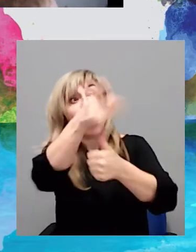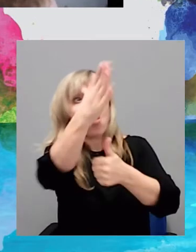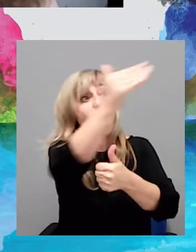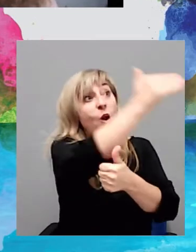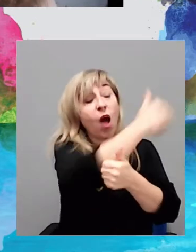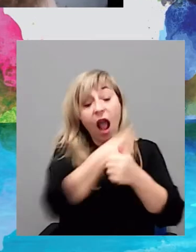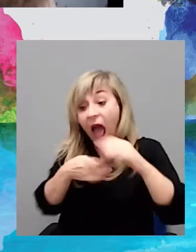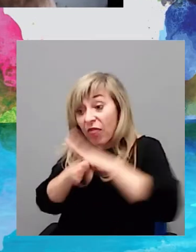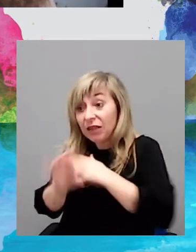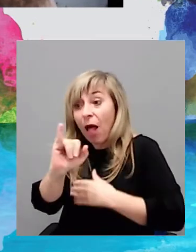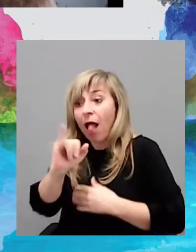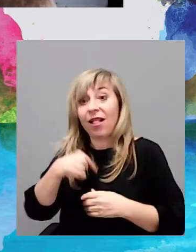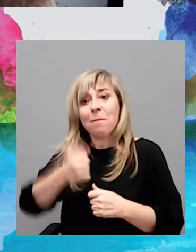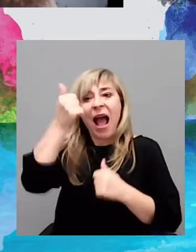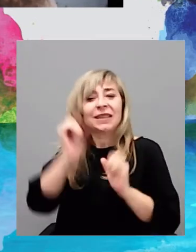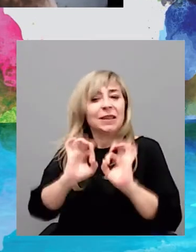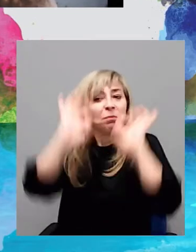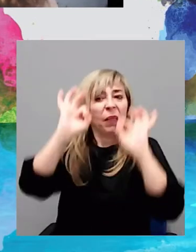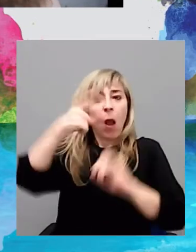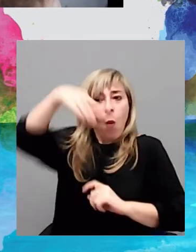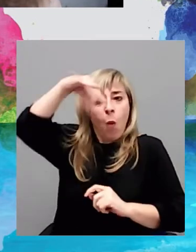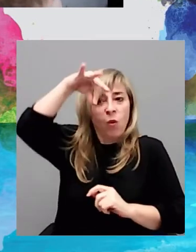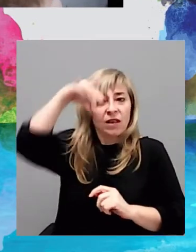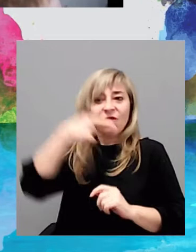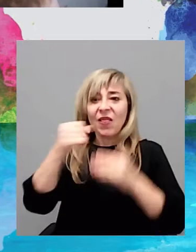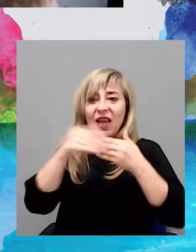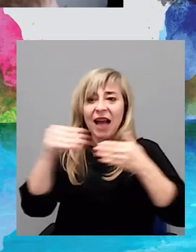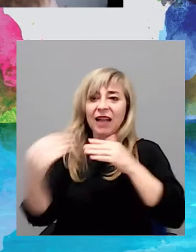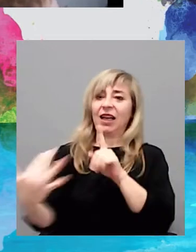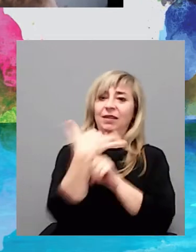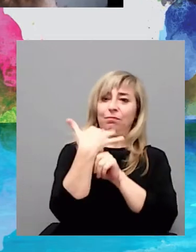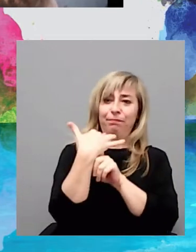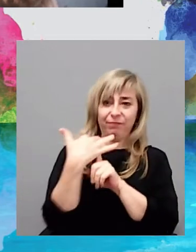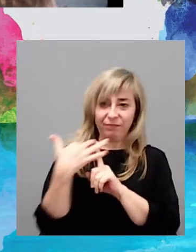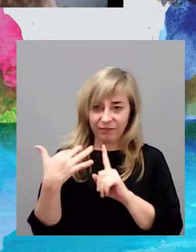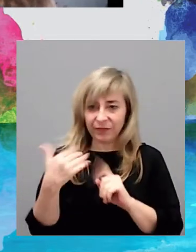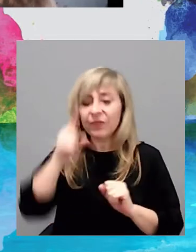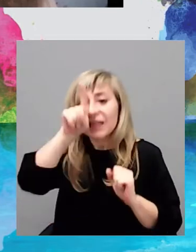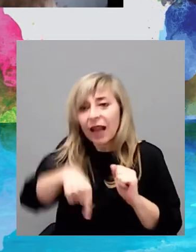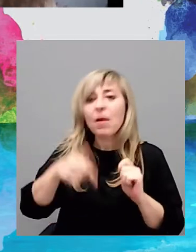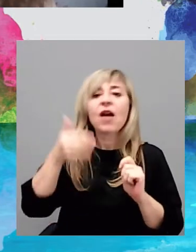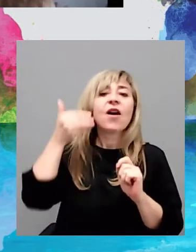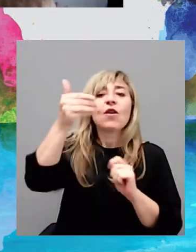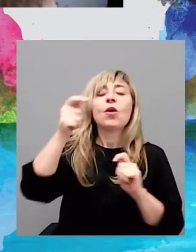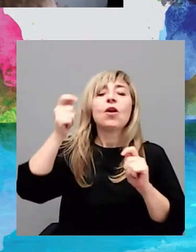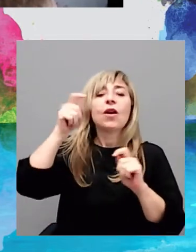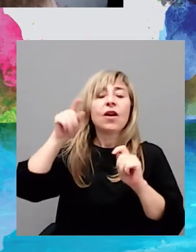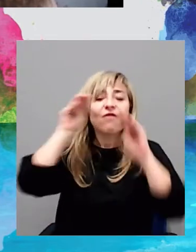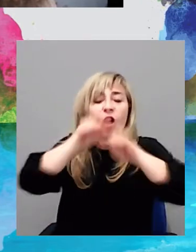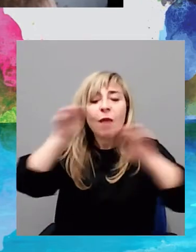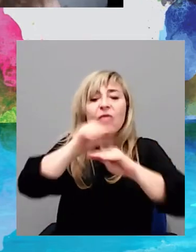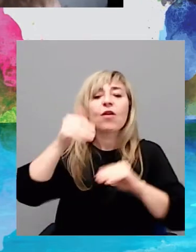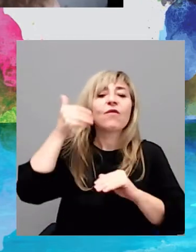not have. And so I can be more specialized in that branch of my business.